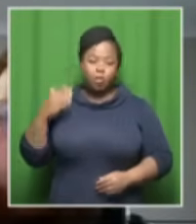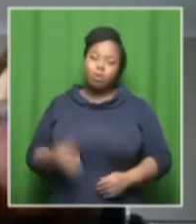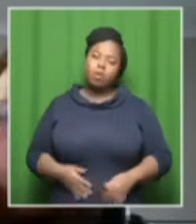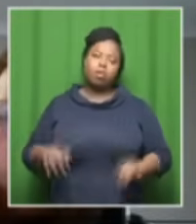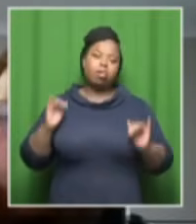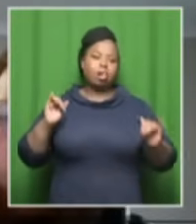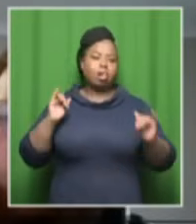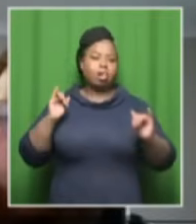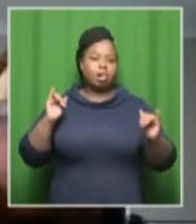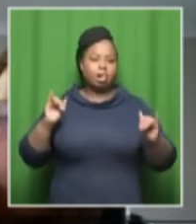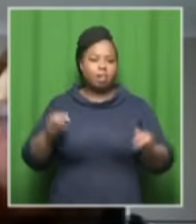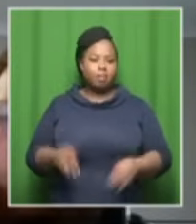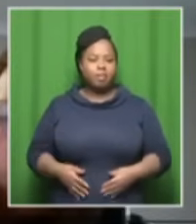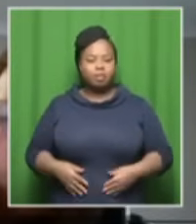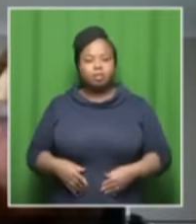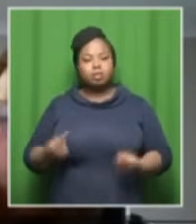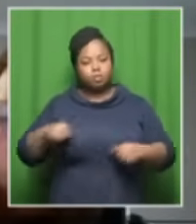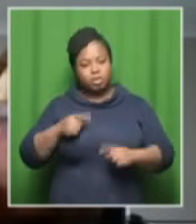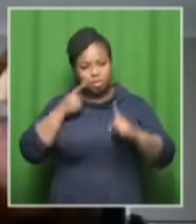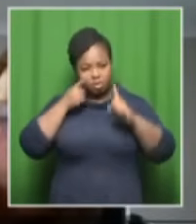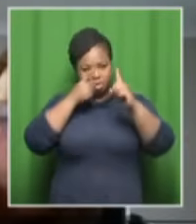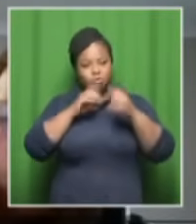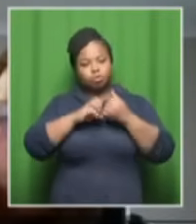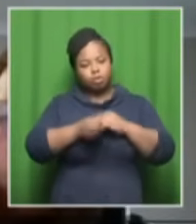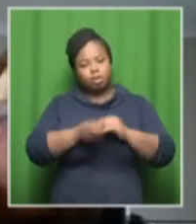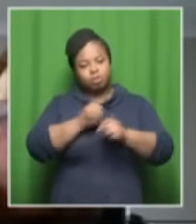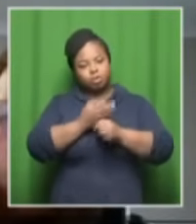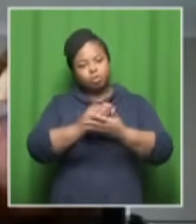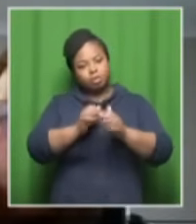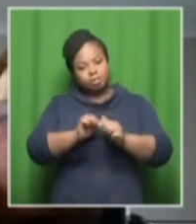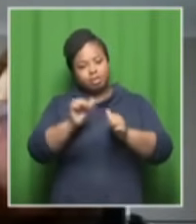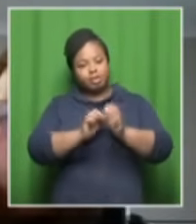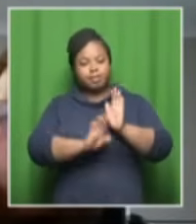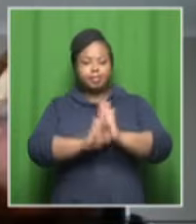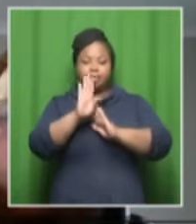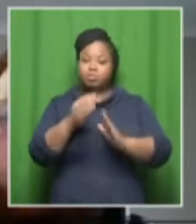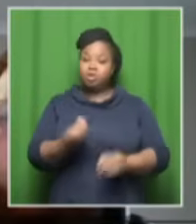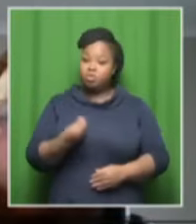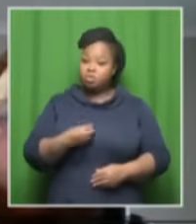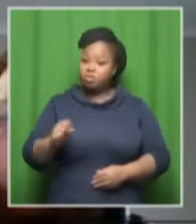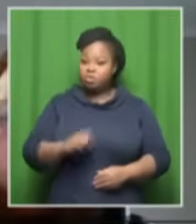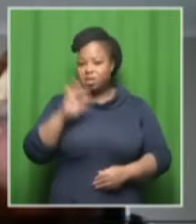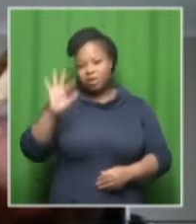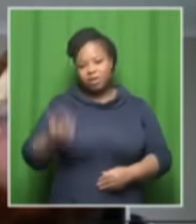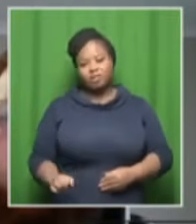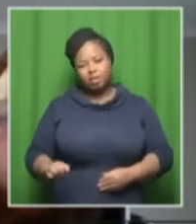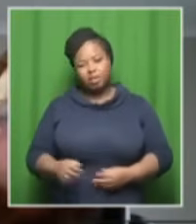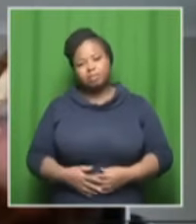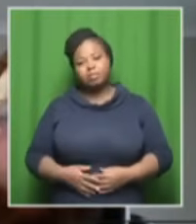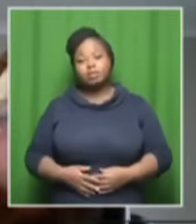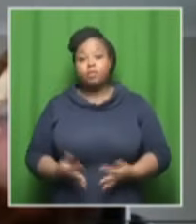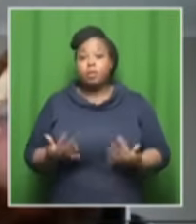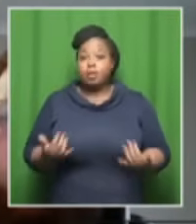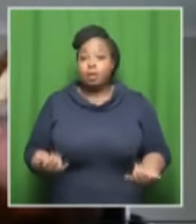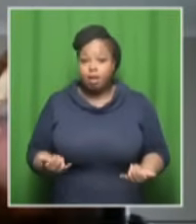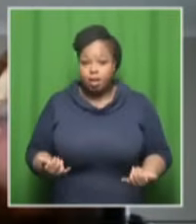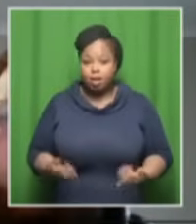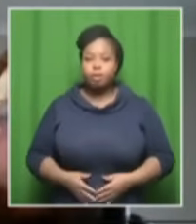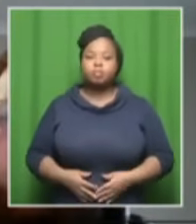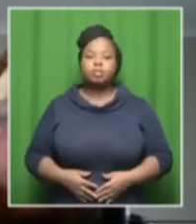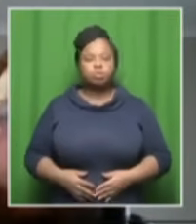state, and we are slowly working towards being better. So I feel like being a youth in South Africa is actually very, at this moment, it's